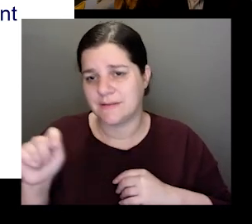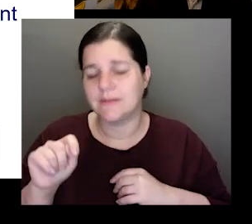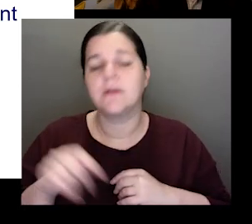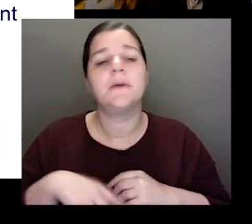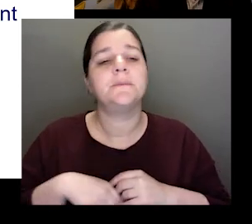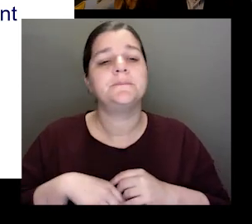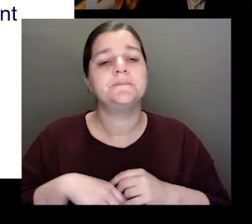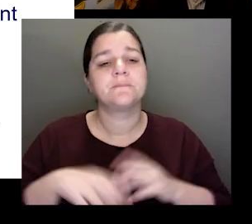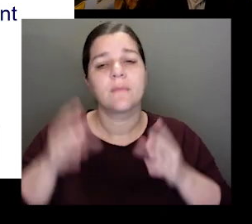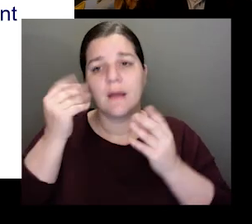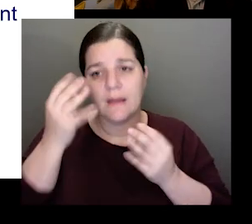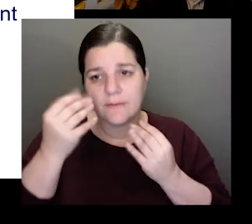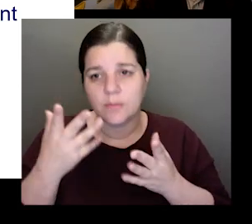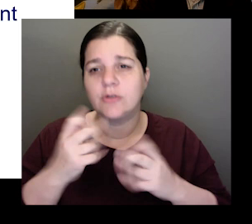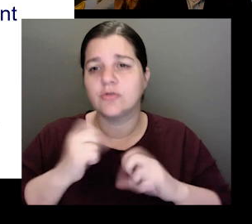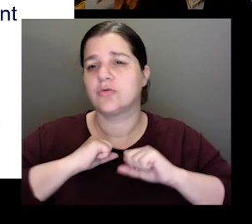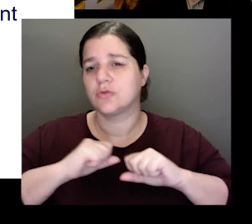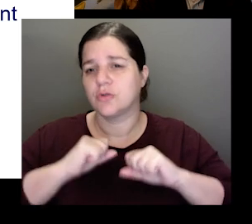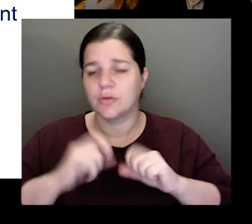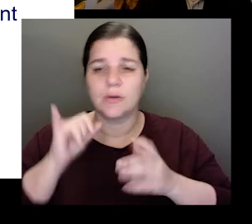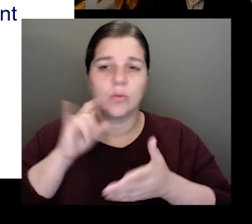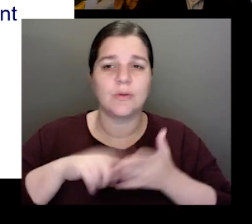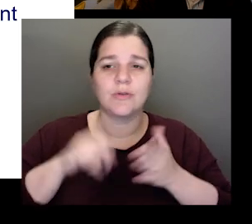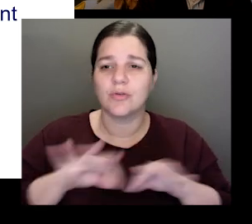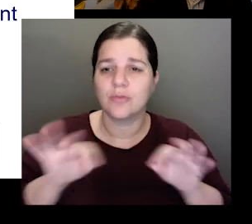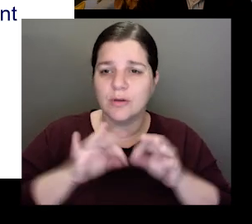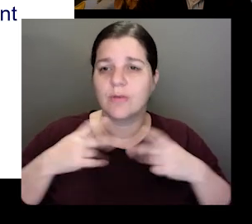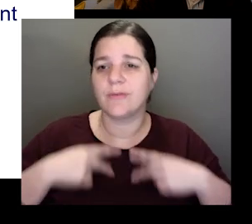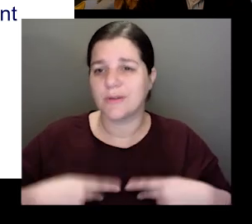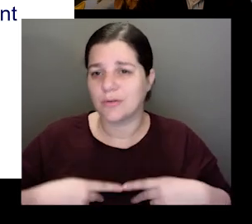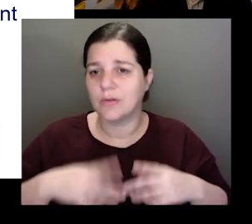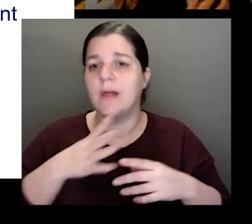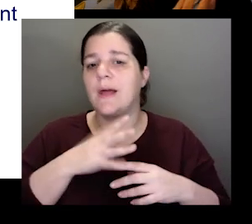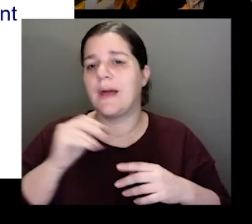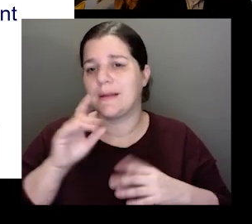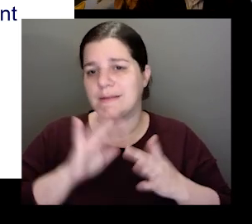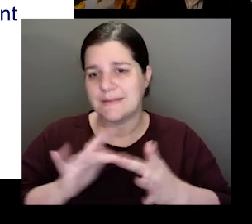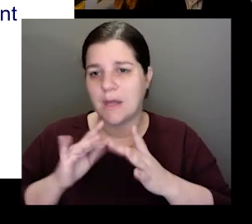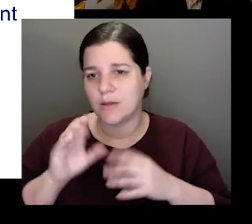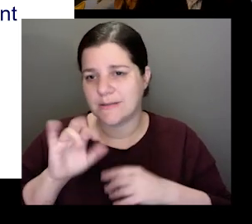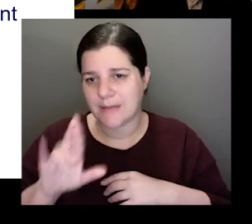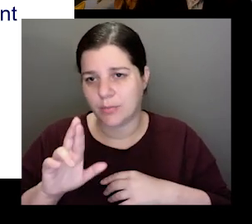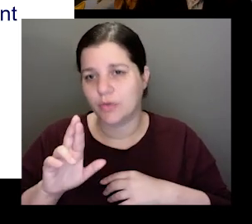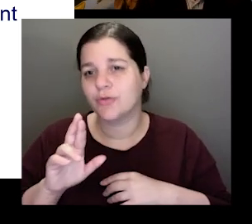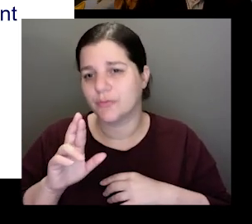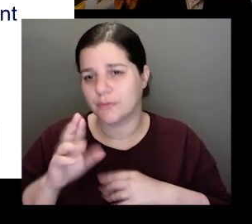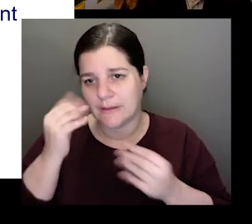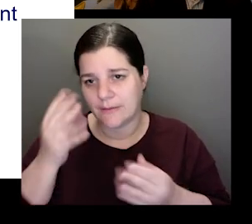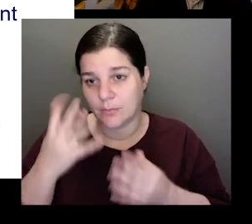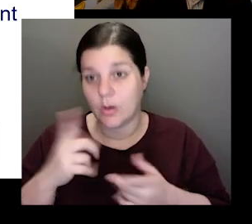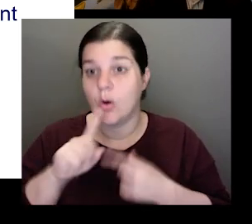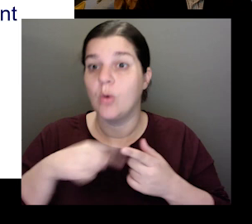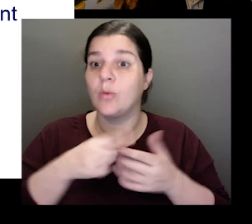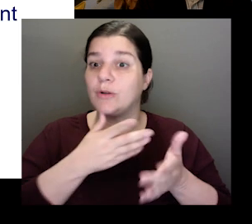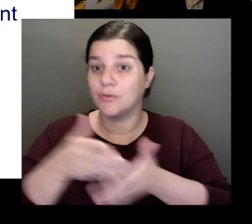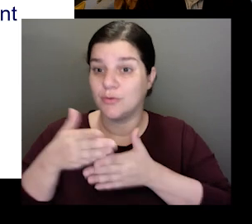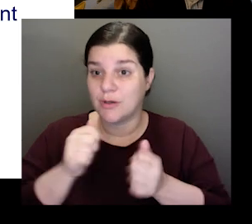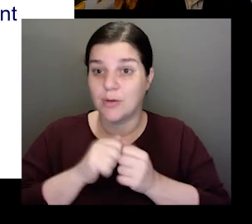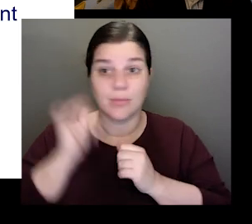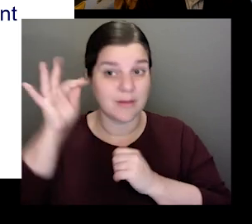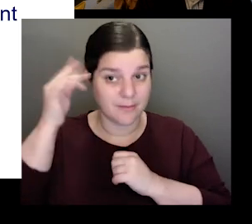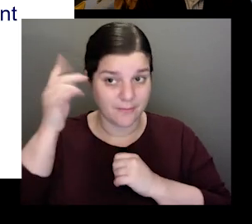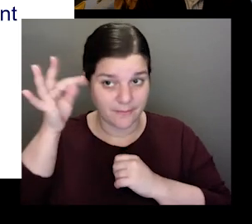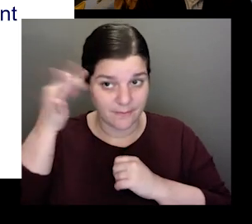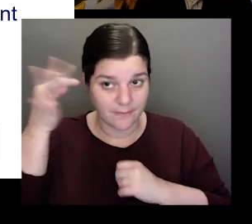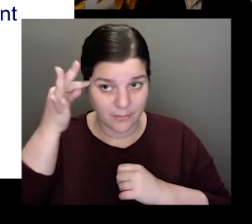information on security of critical physical and cyber information. So when you share this information with the federal government, or you